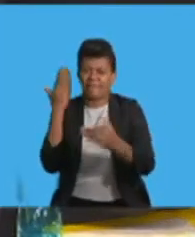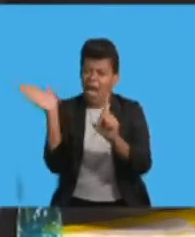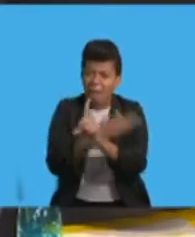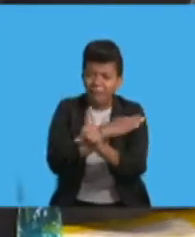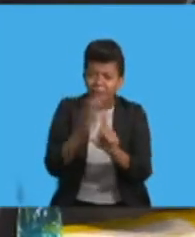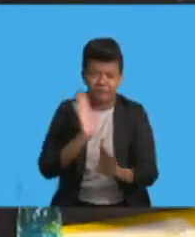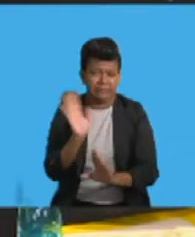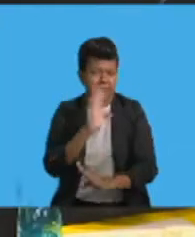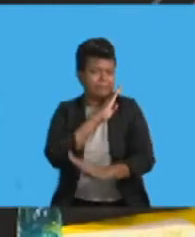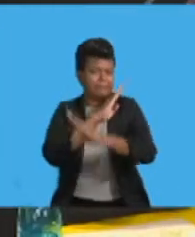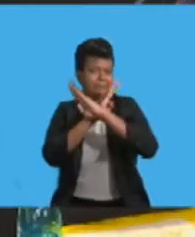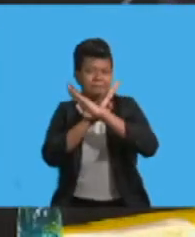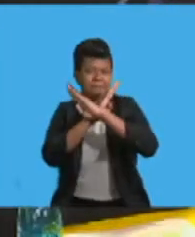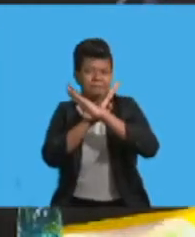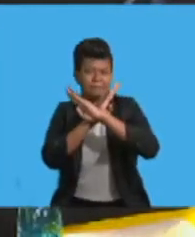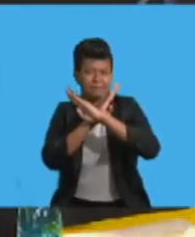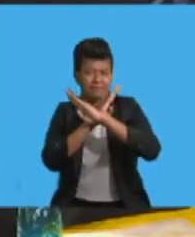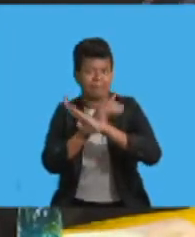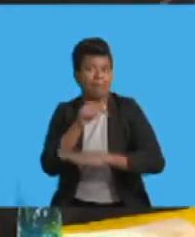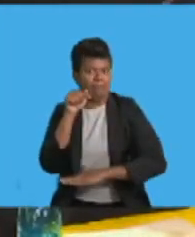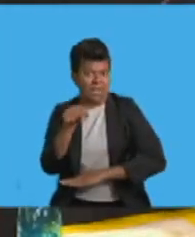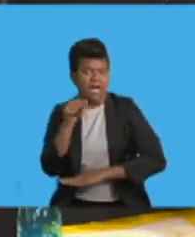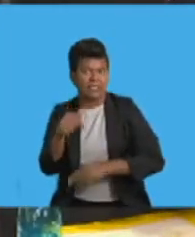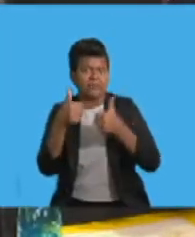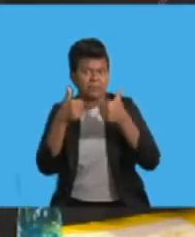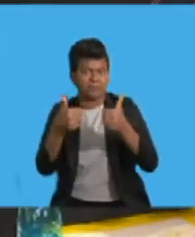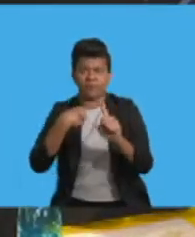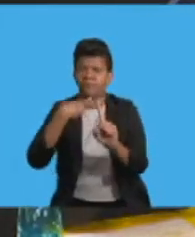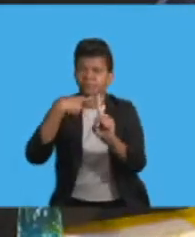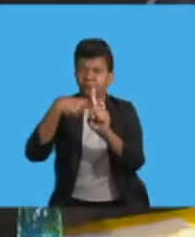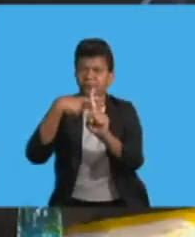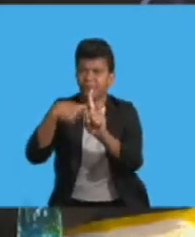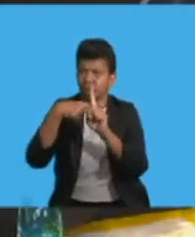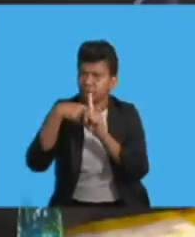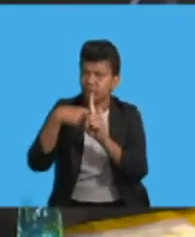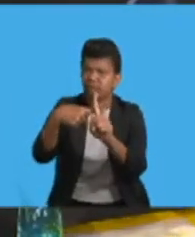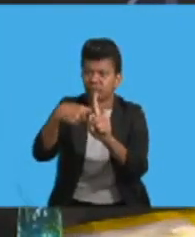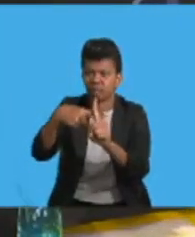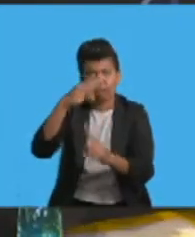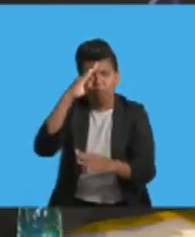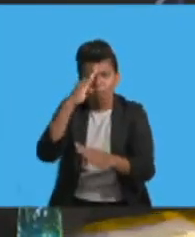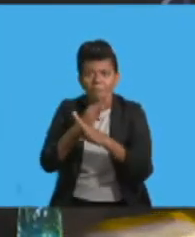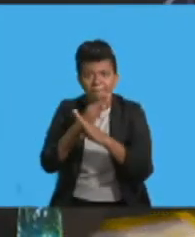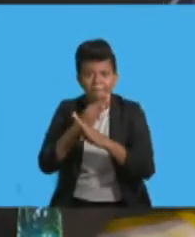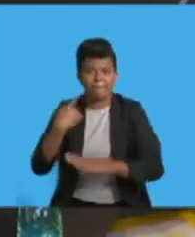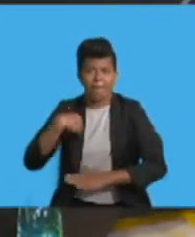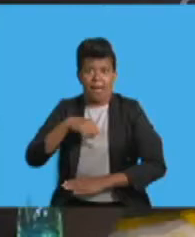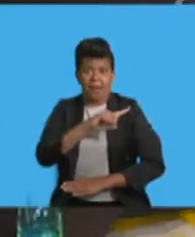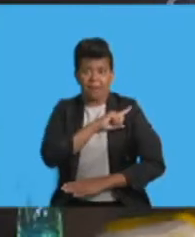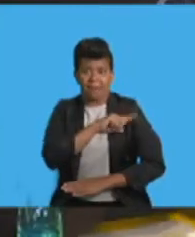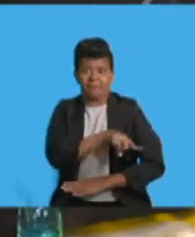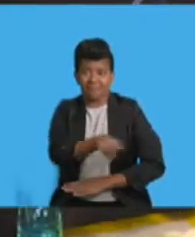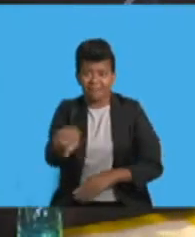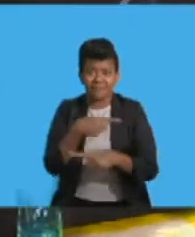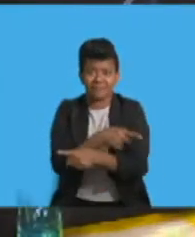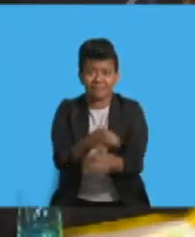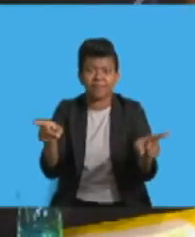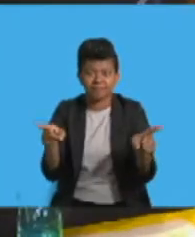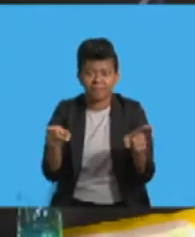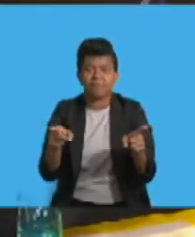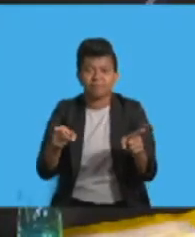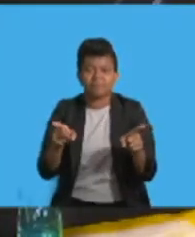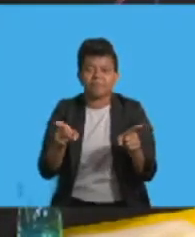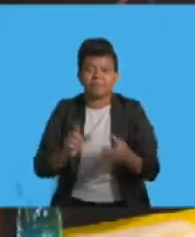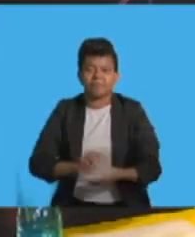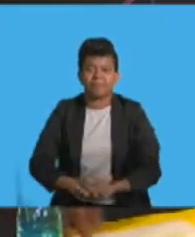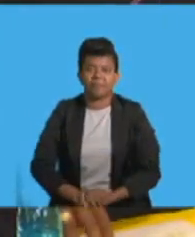gives optimism and hope to us as Speaker's